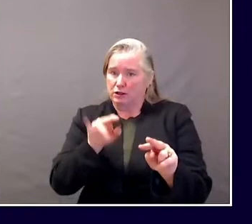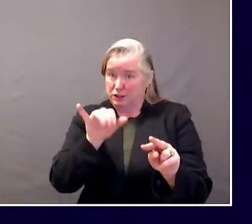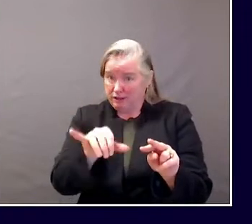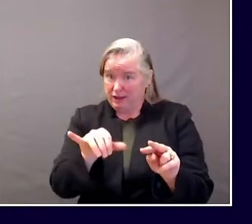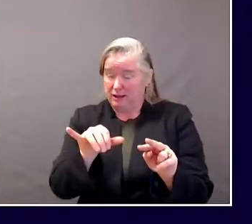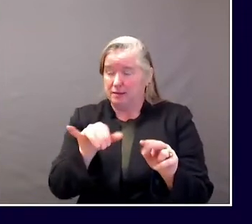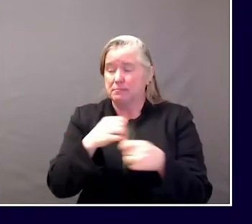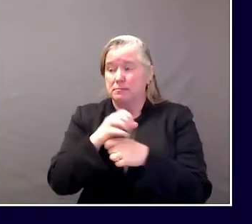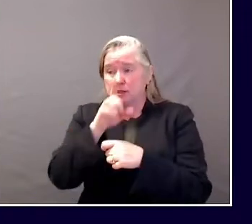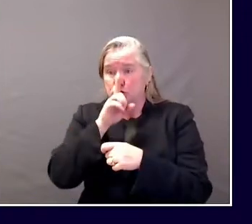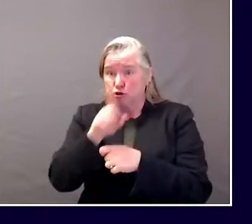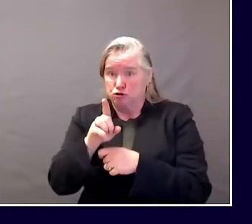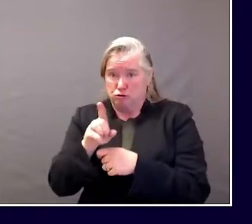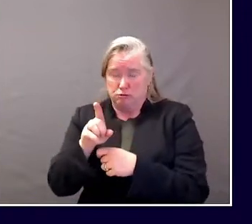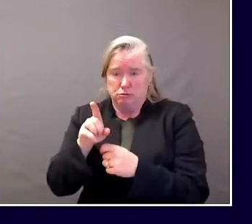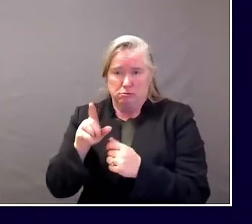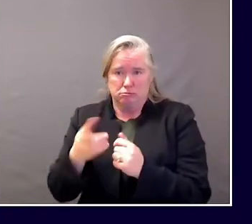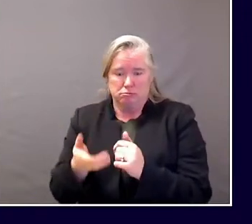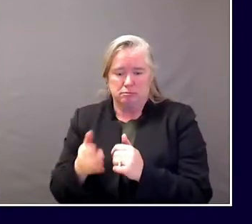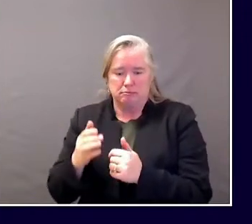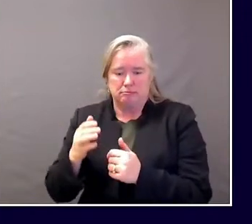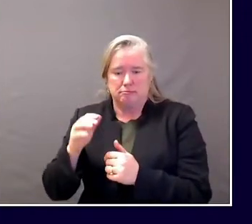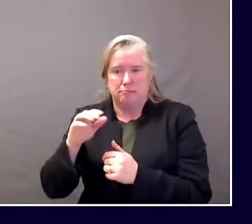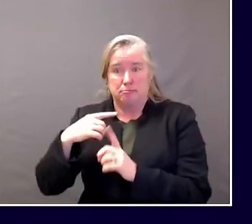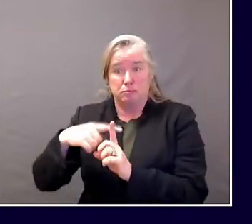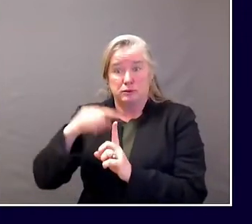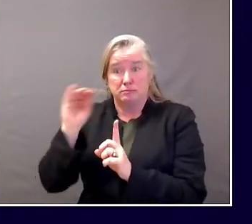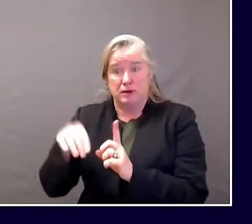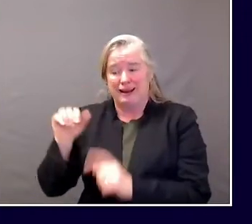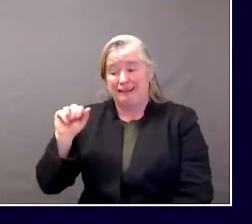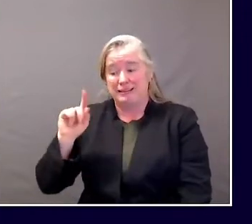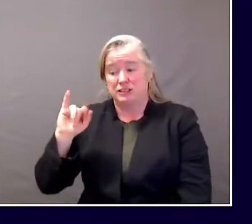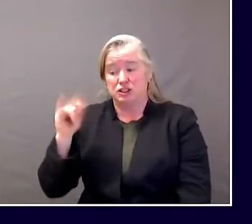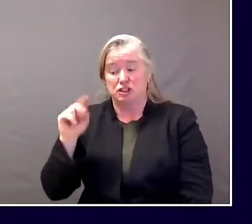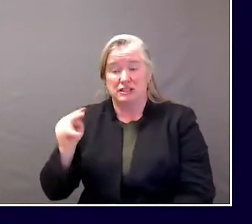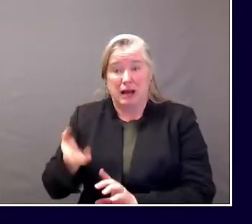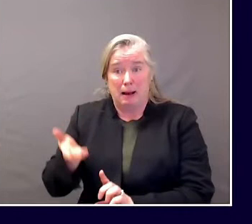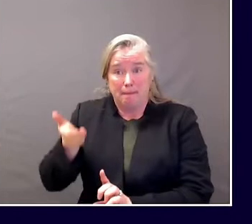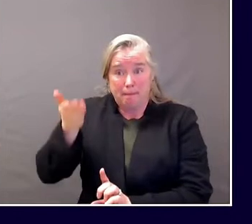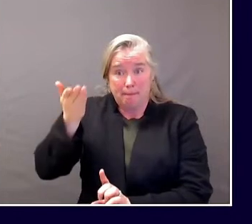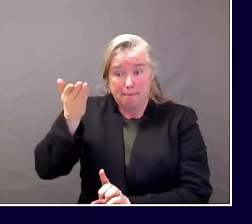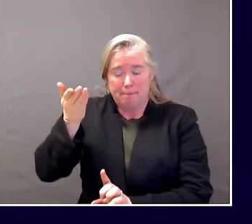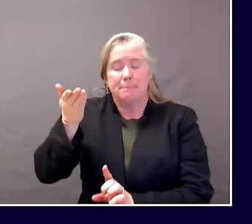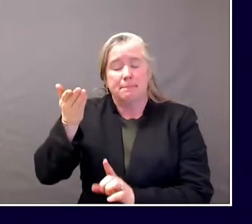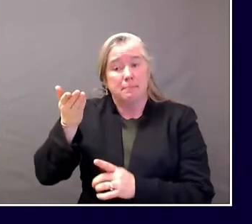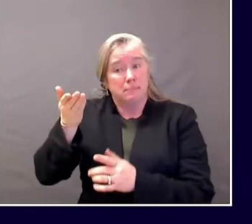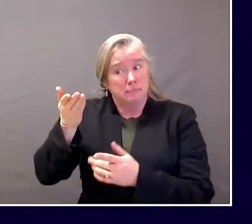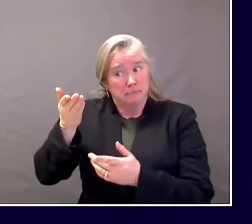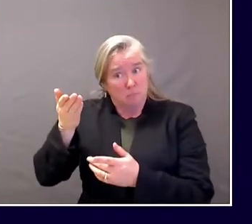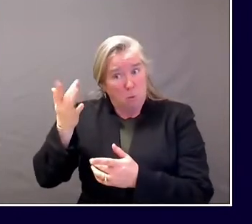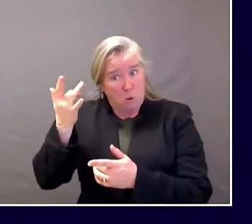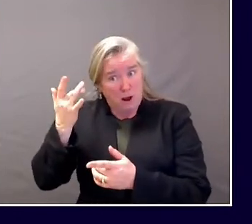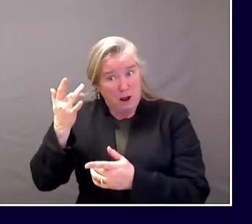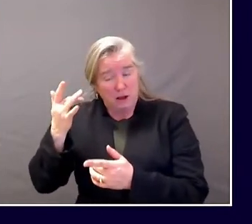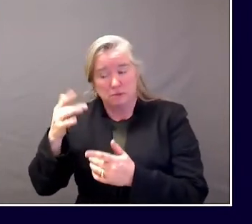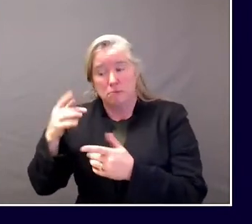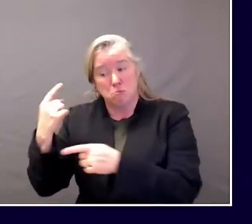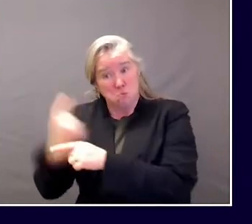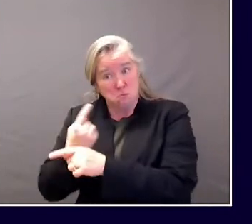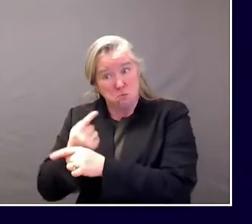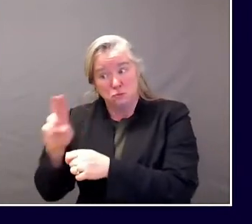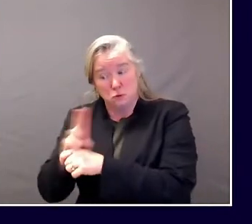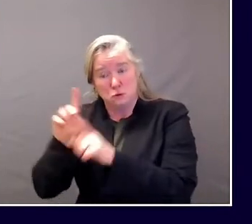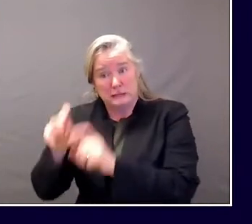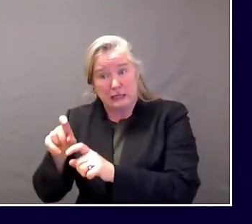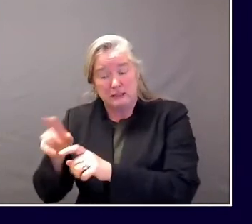this increase in positivity rates is a function of more appropriate and focused usage versus a function